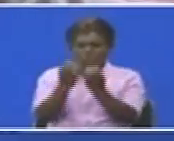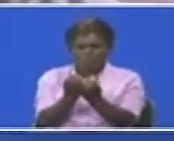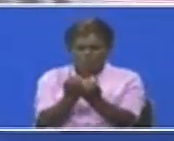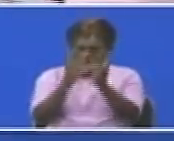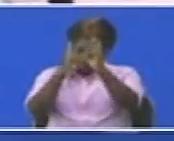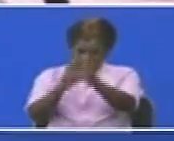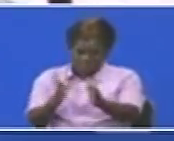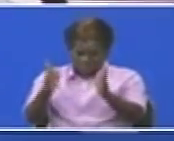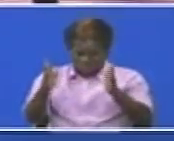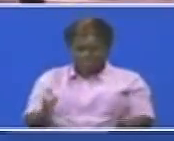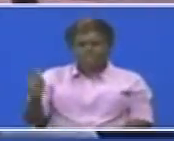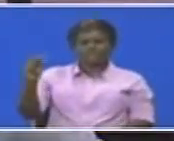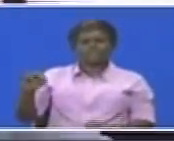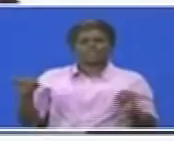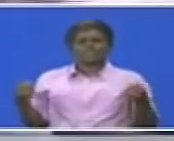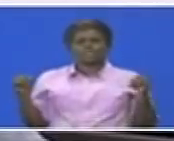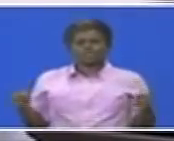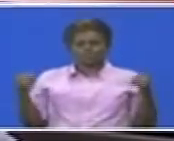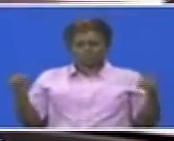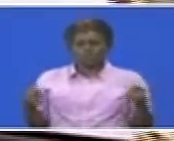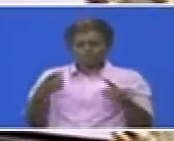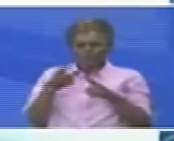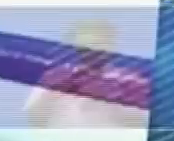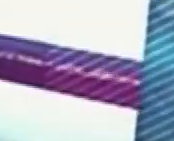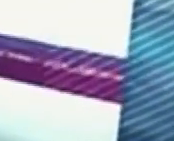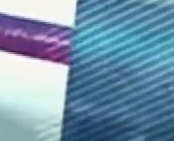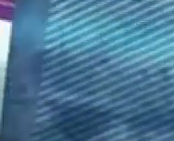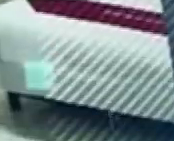Francis Ntilaki, KT News, for Daring Abroad.